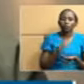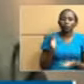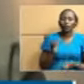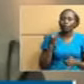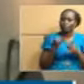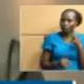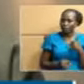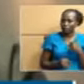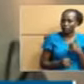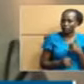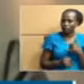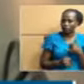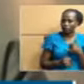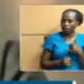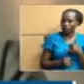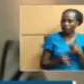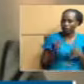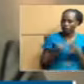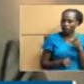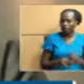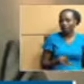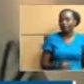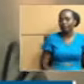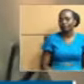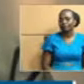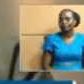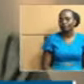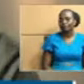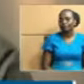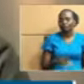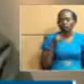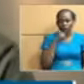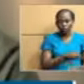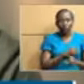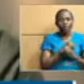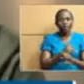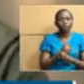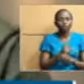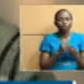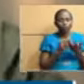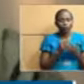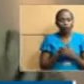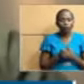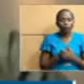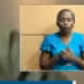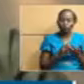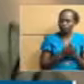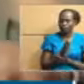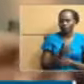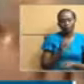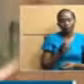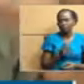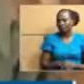finally, I'm happy you said that. Implementation of social protection as questionable. It is very unfair to say